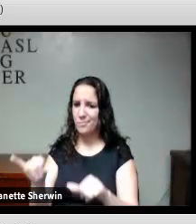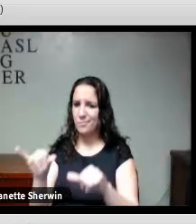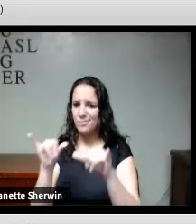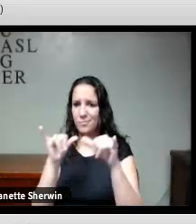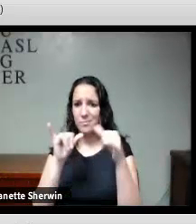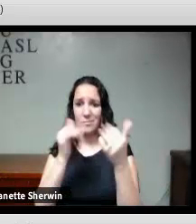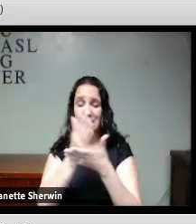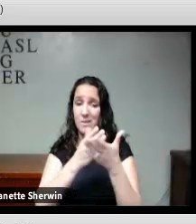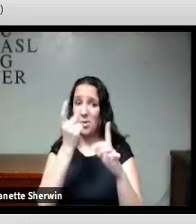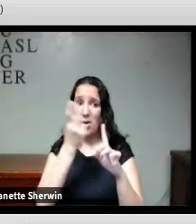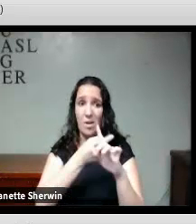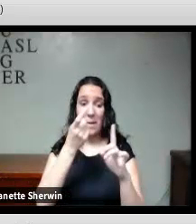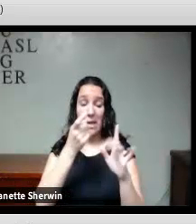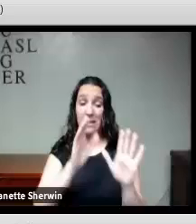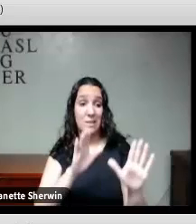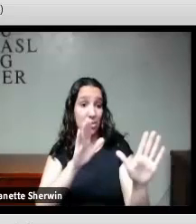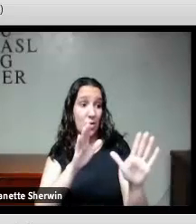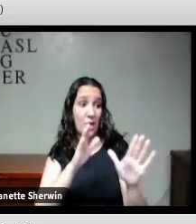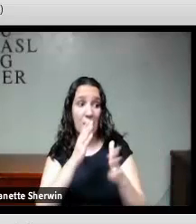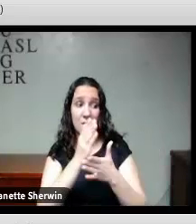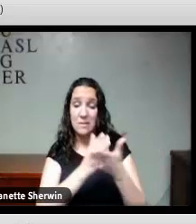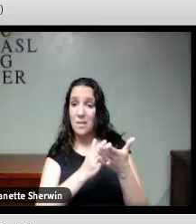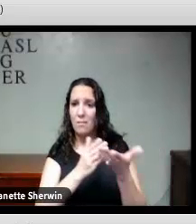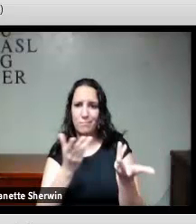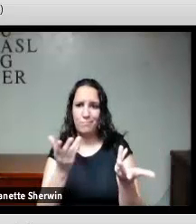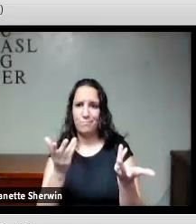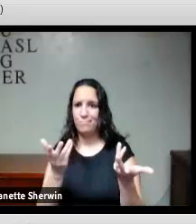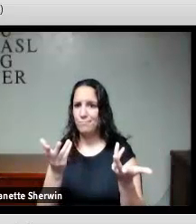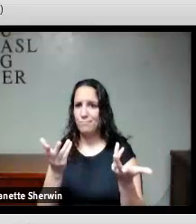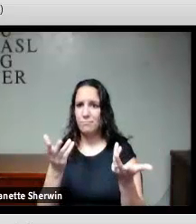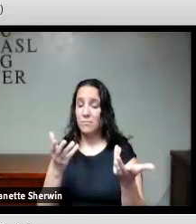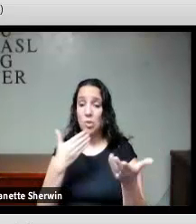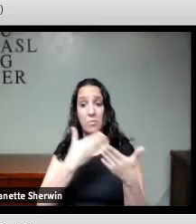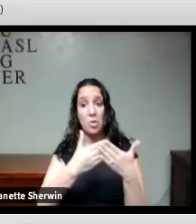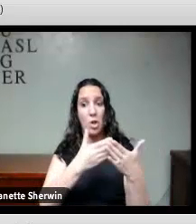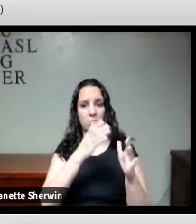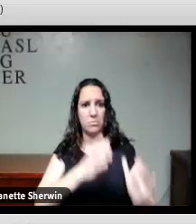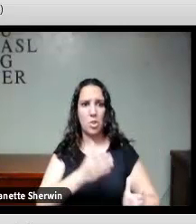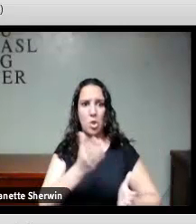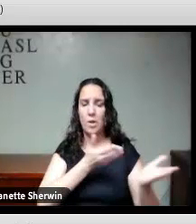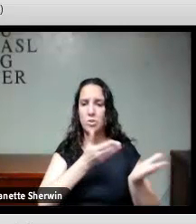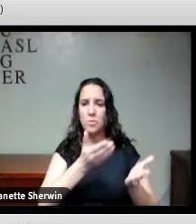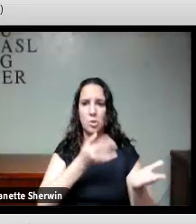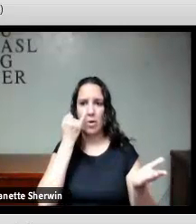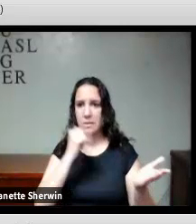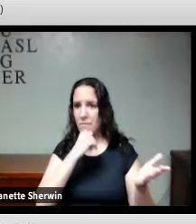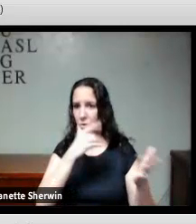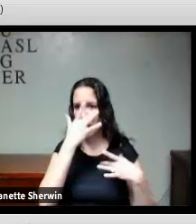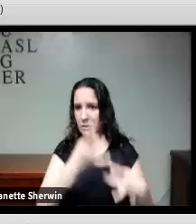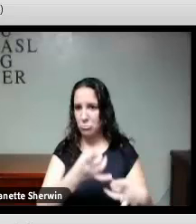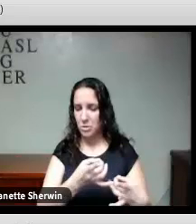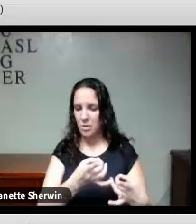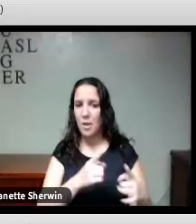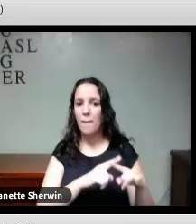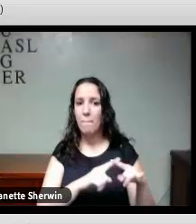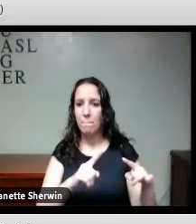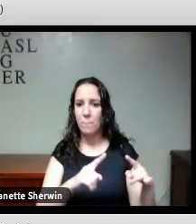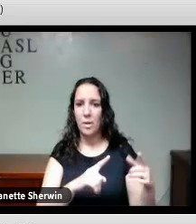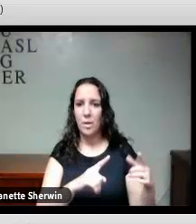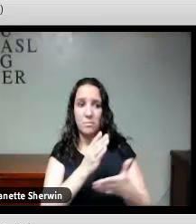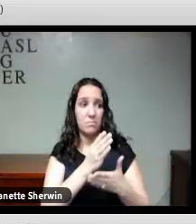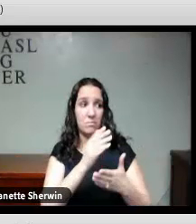automatically, and that's wonderful. Some of you all do. I'm sure you all do because you're here today. You wouldn't even be here if you weren't interested. But in many cases,